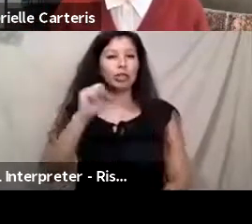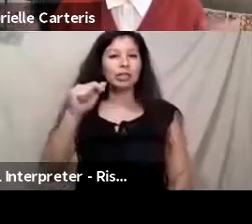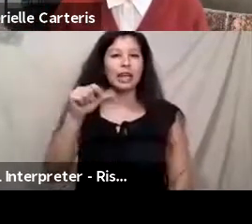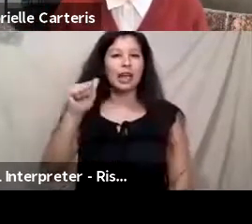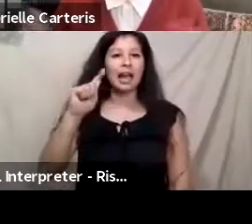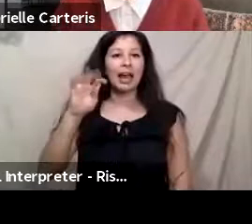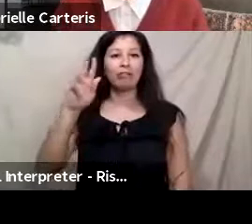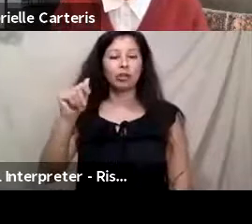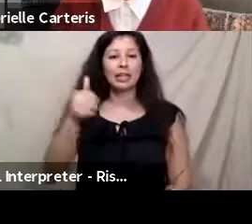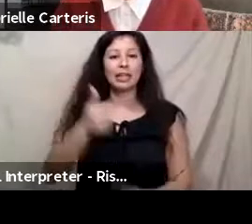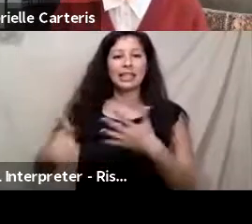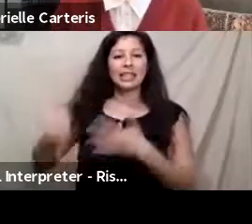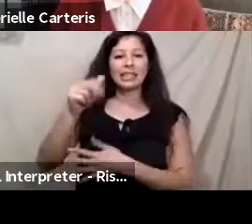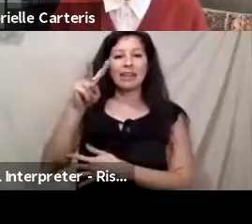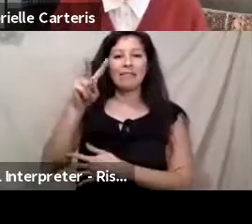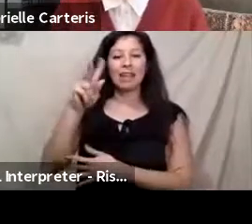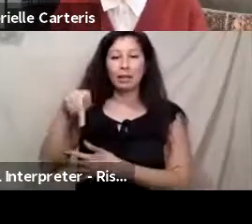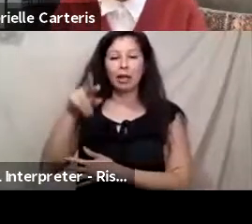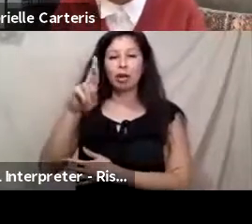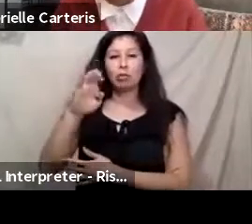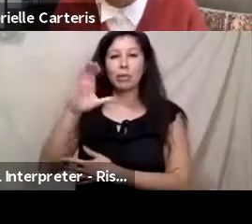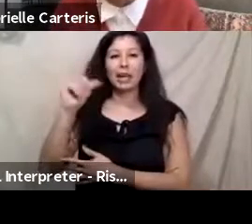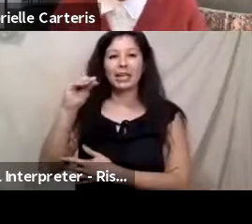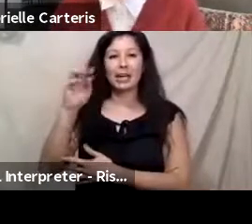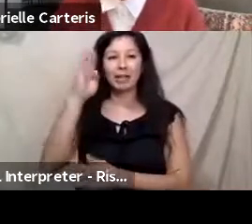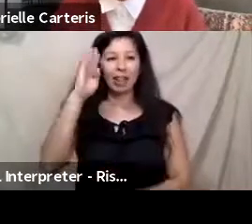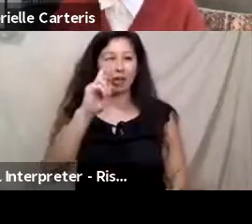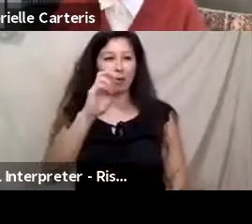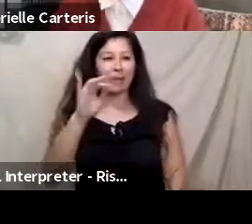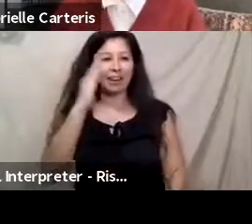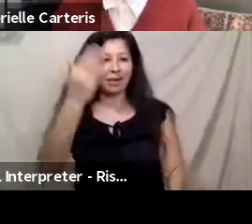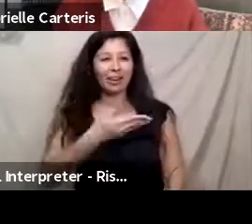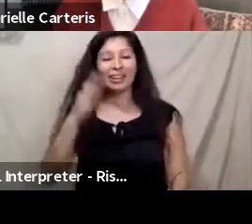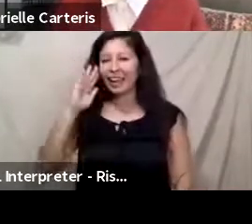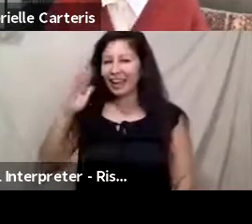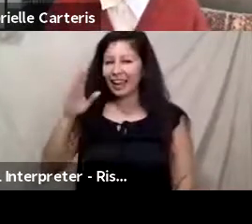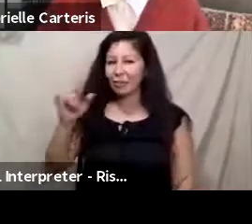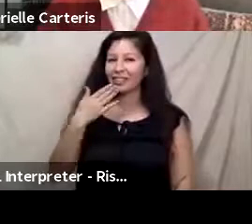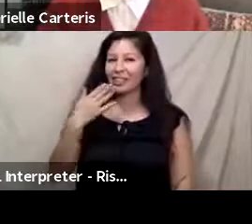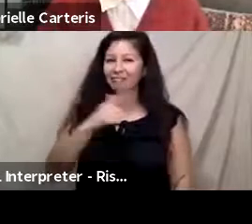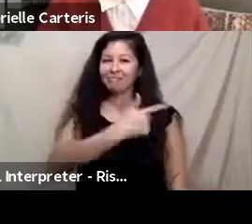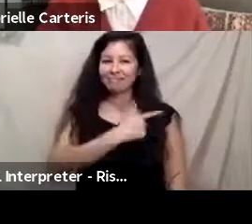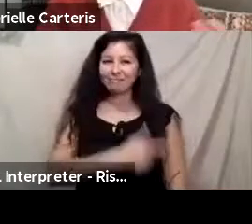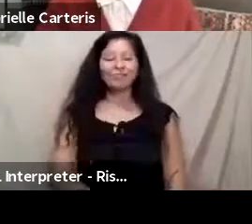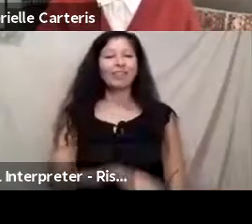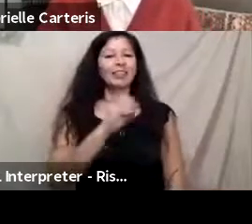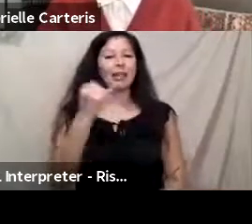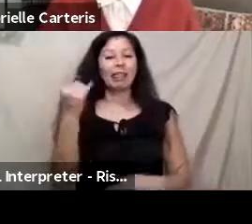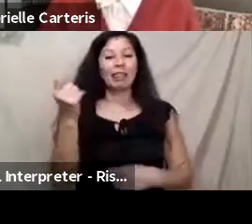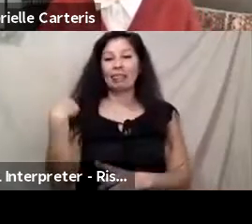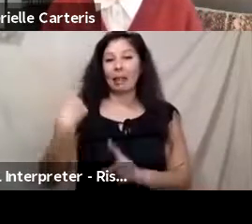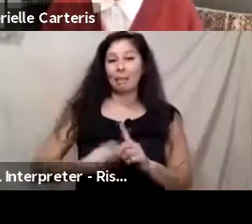our SAG-AFTRA Executive Vice President, Rebecca Damon. Hello, Rebecca. Welcome. Gabrielle. Thank you. So last